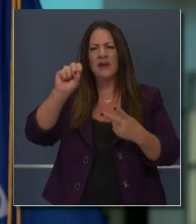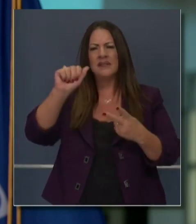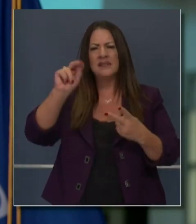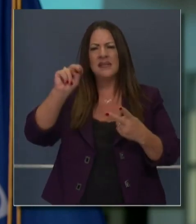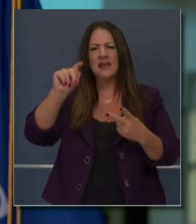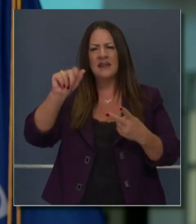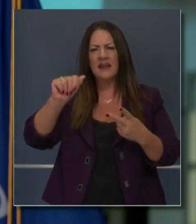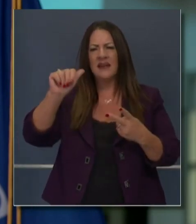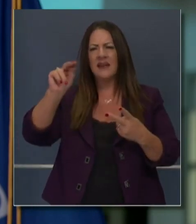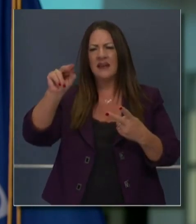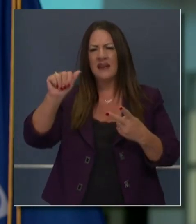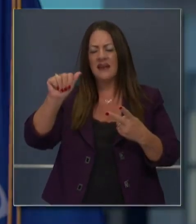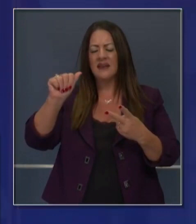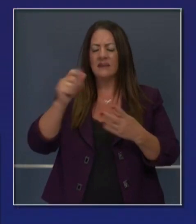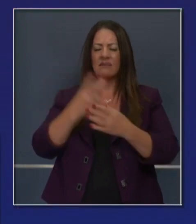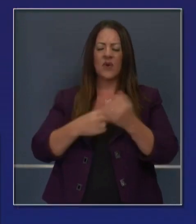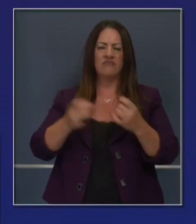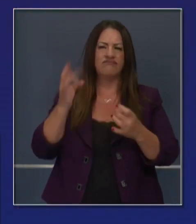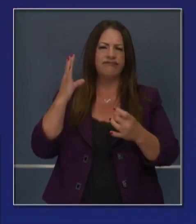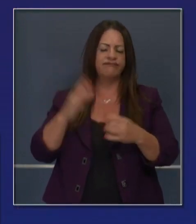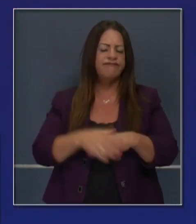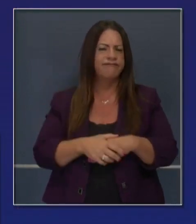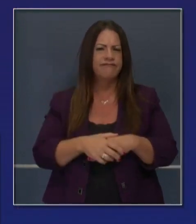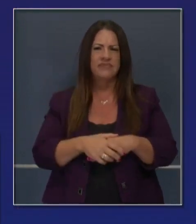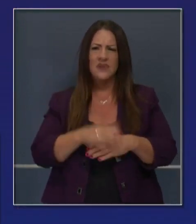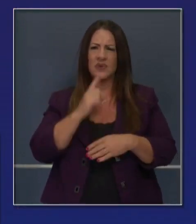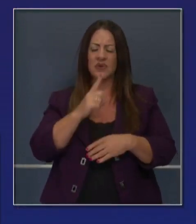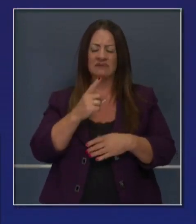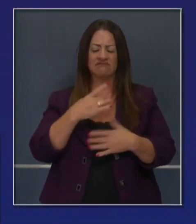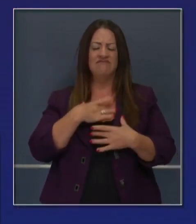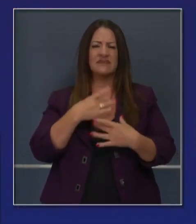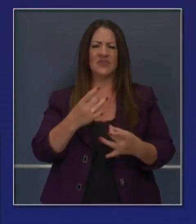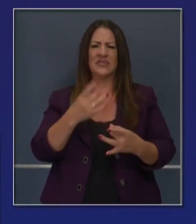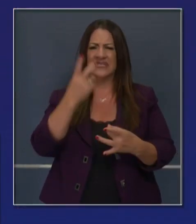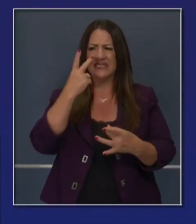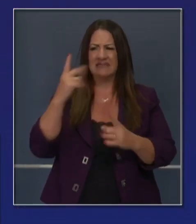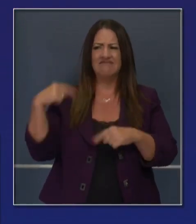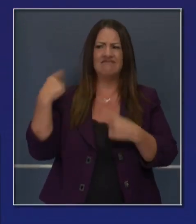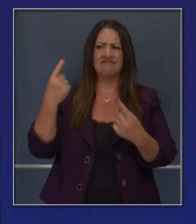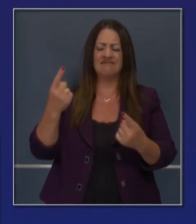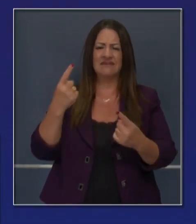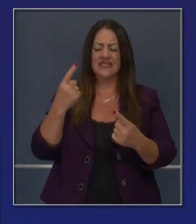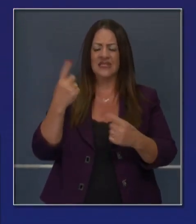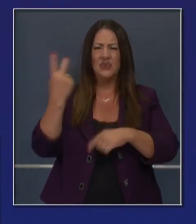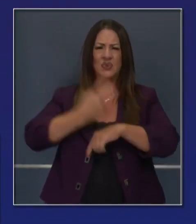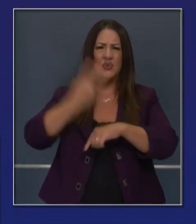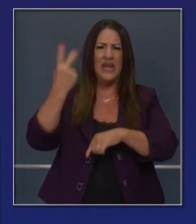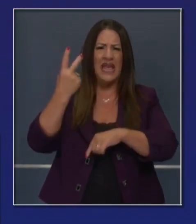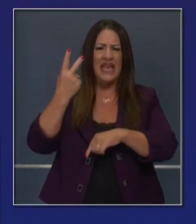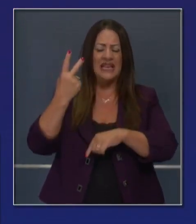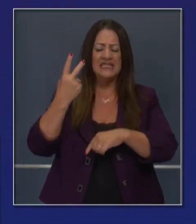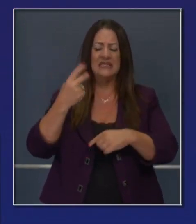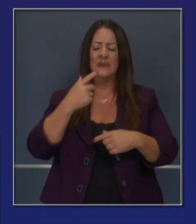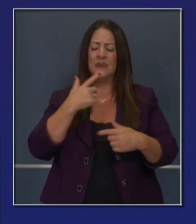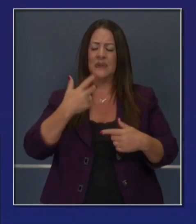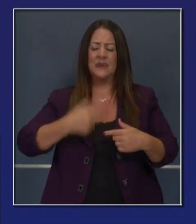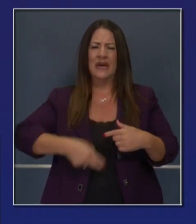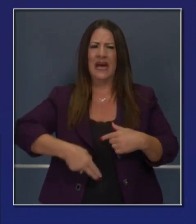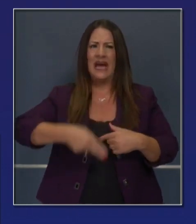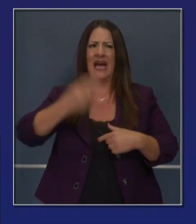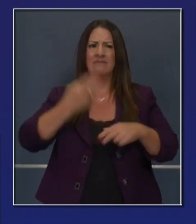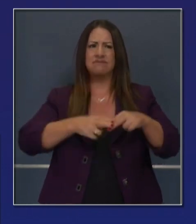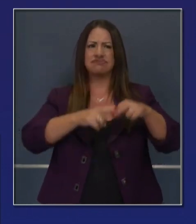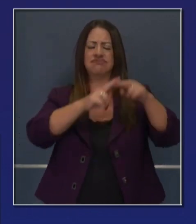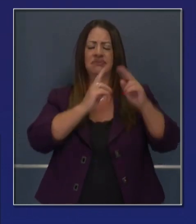present themselves, but we have seen some really extraordinary wind events in the last 48 hours. Subsequent,